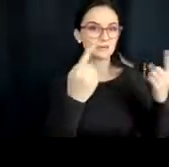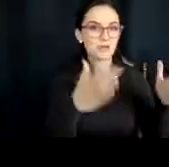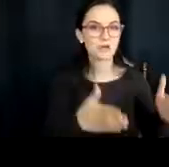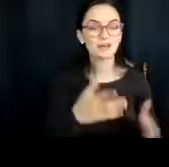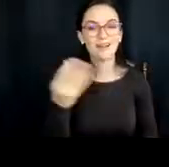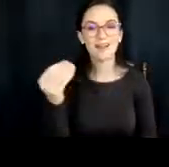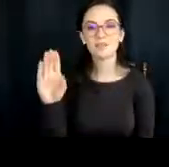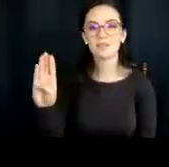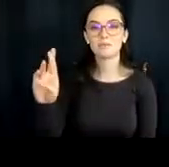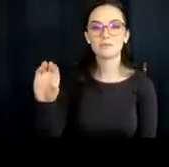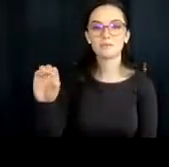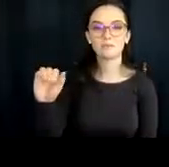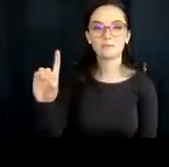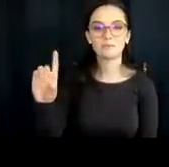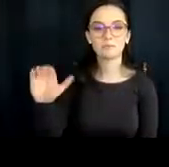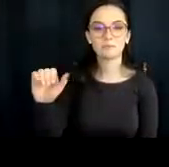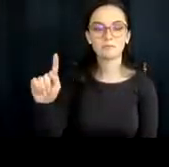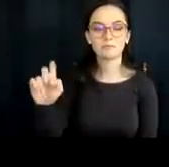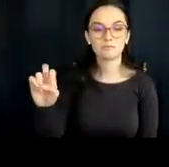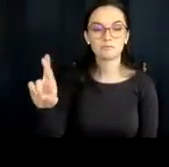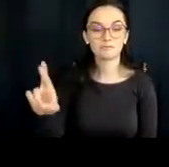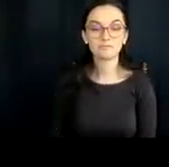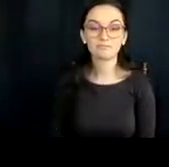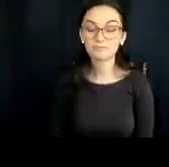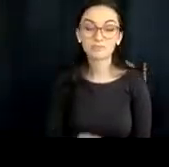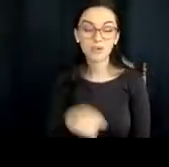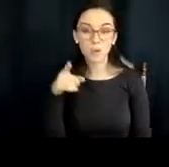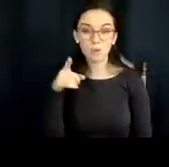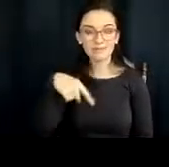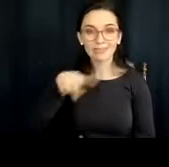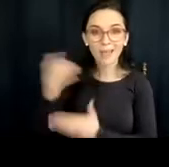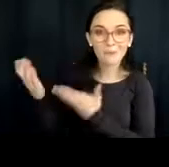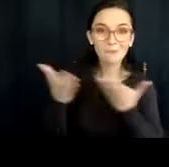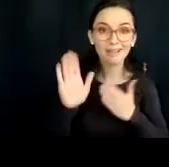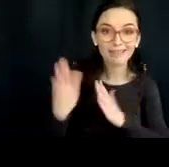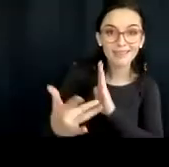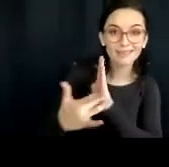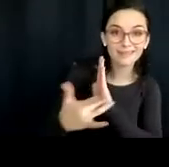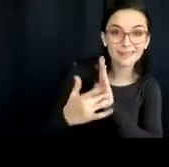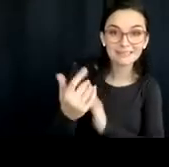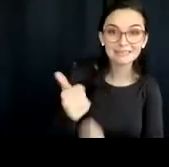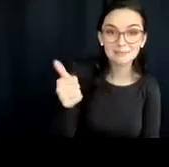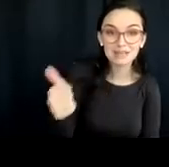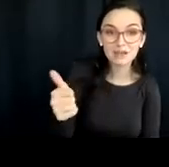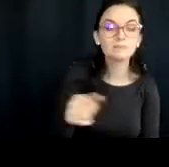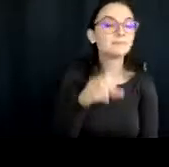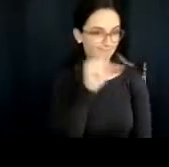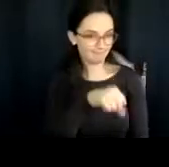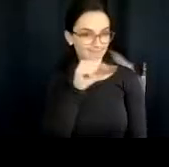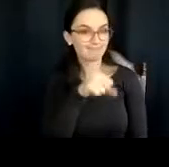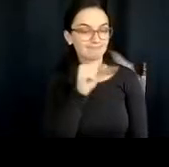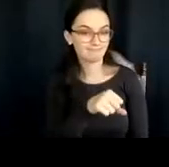bring, this room is pretty sparse of technology, do they bring all their own stuff in here? Yes, there'll be a